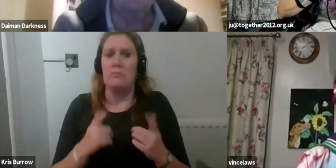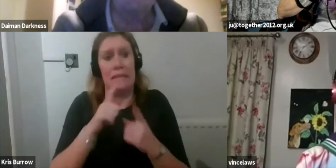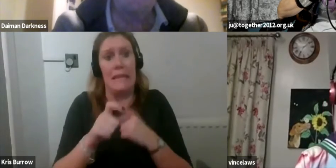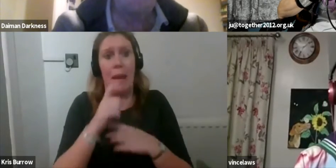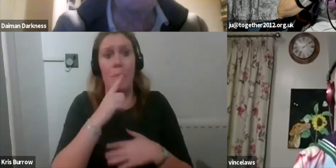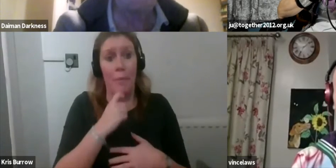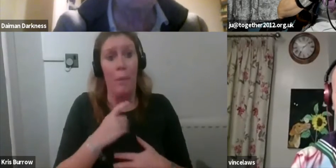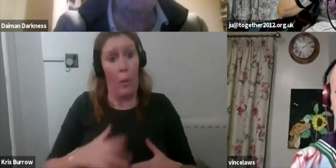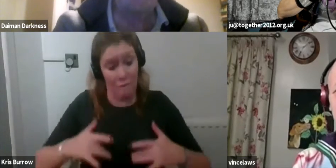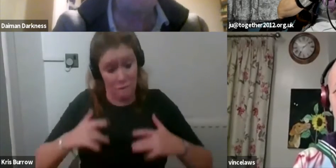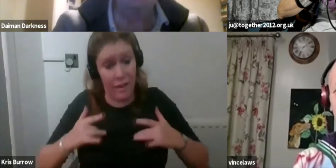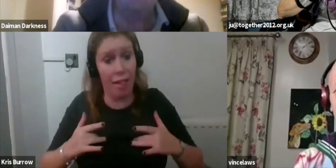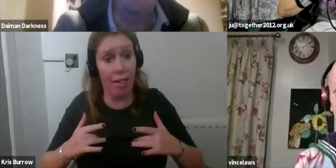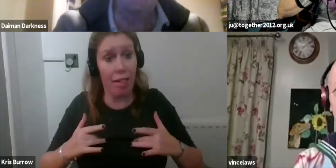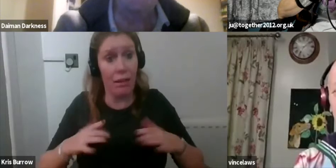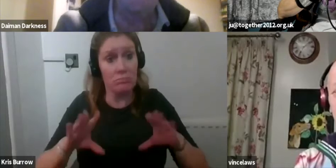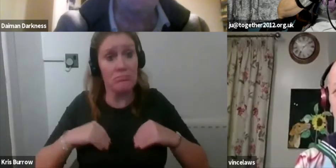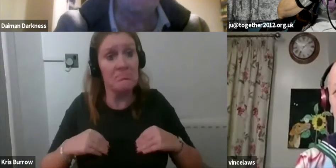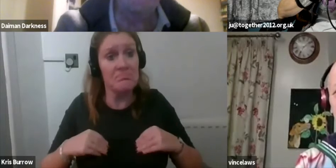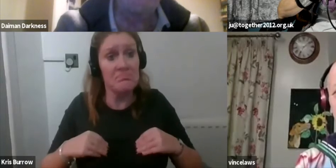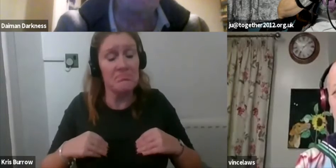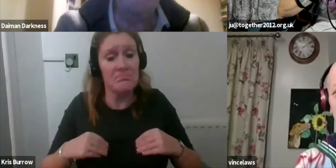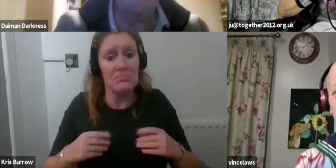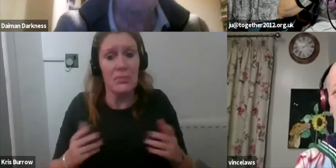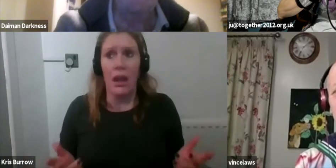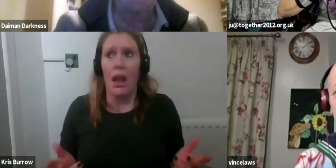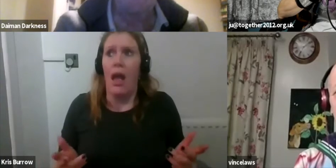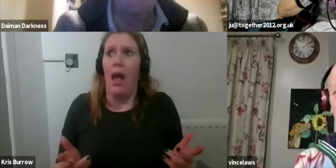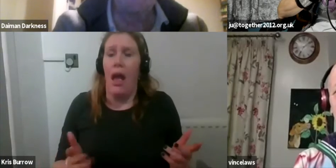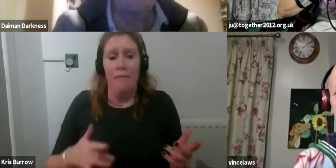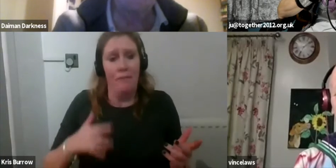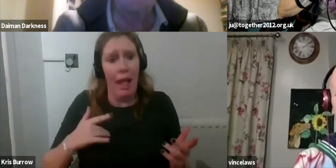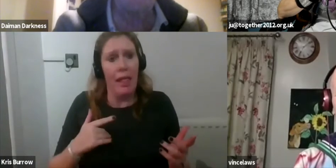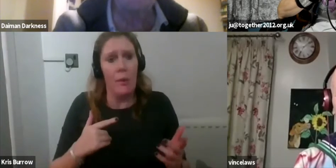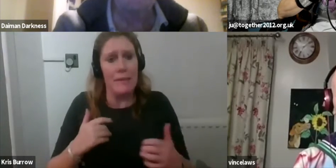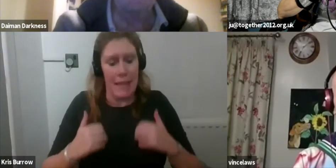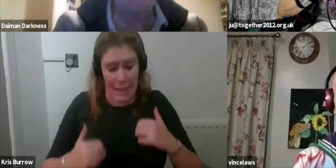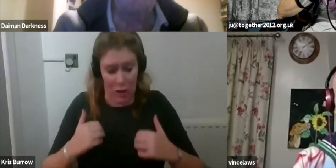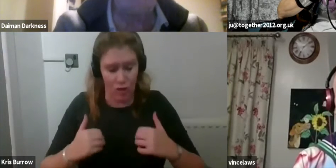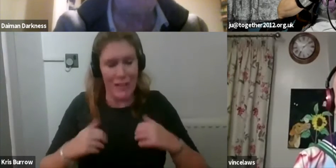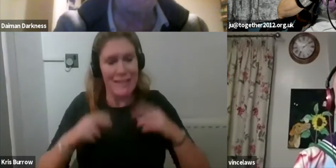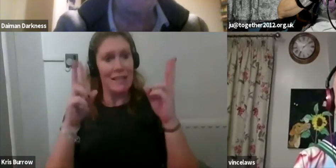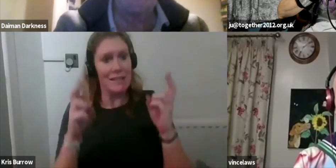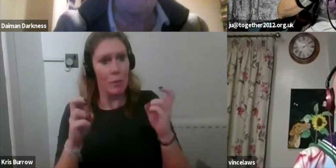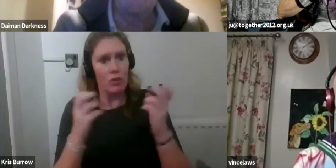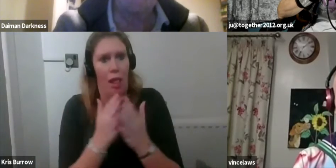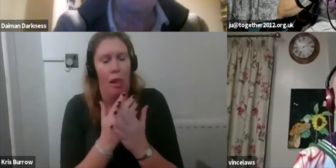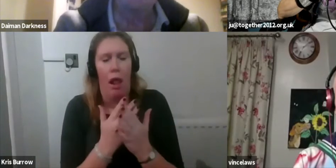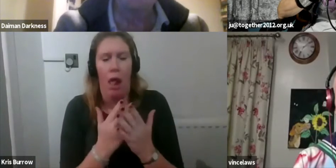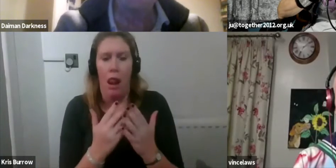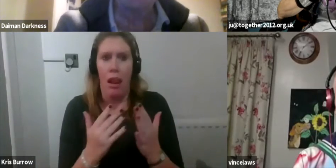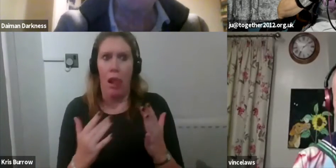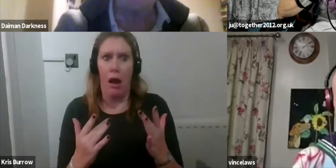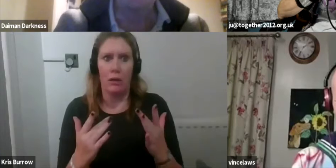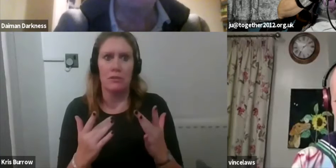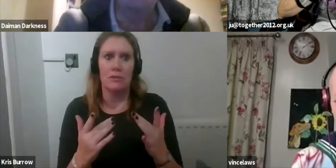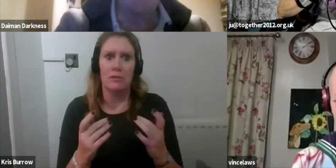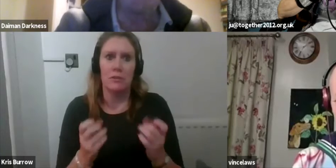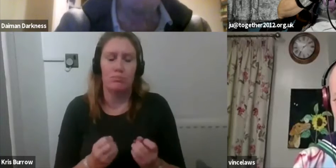I thought that was an interesting subject, and there's a lot to talk about,